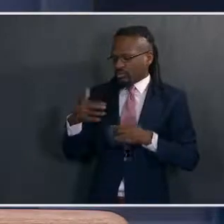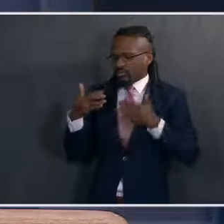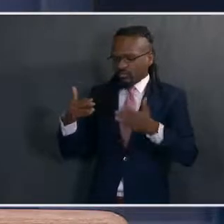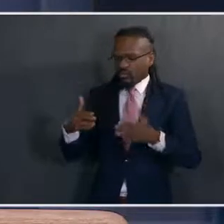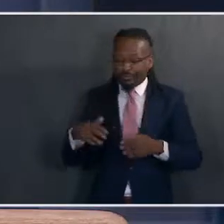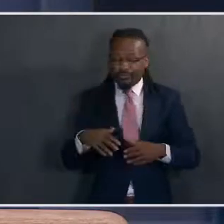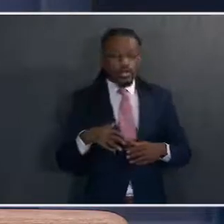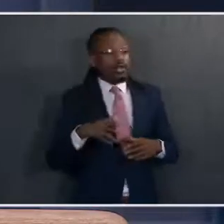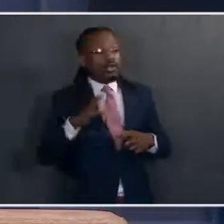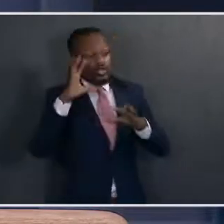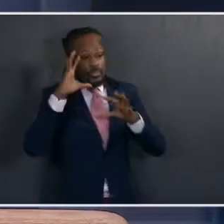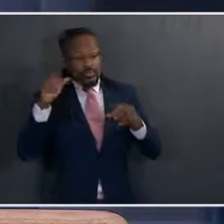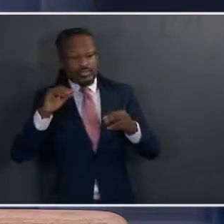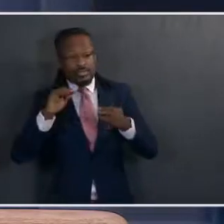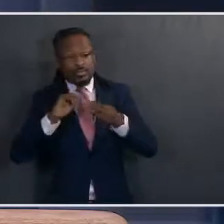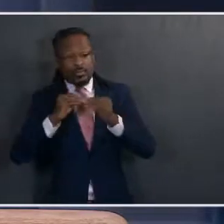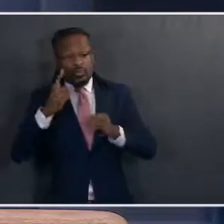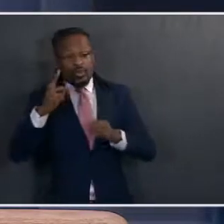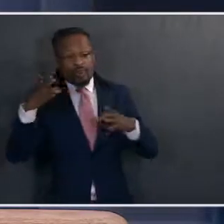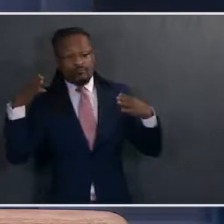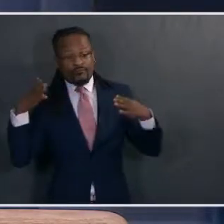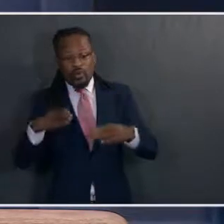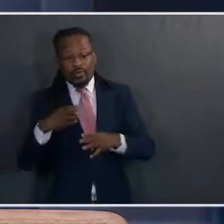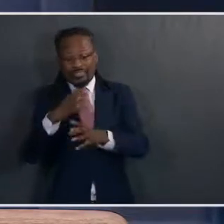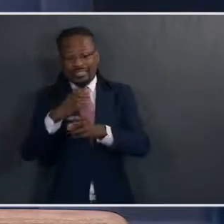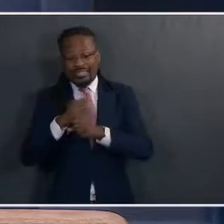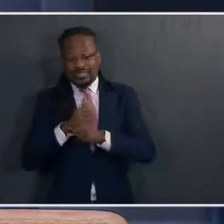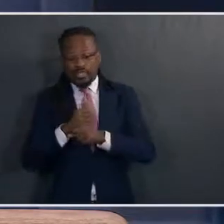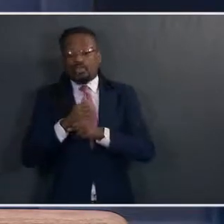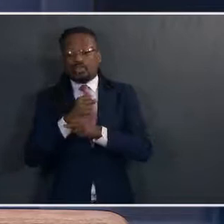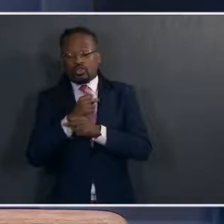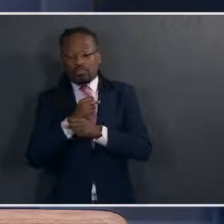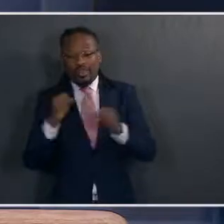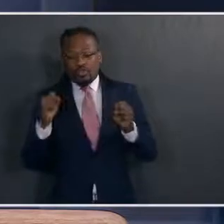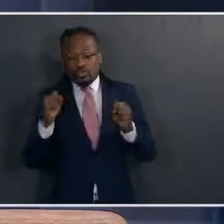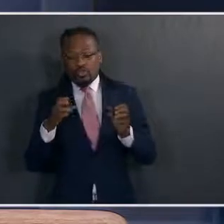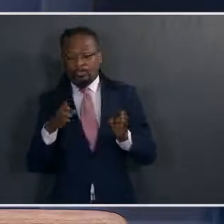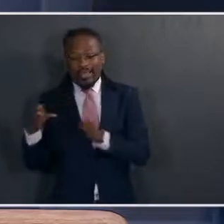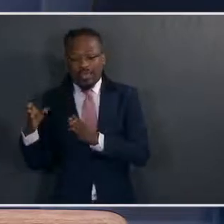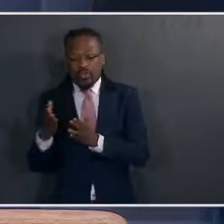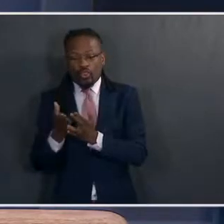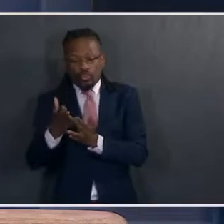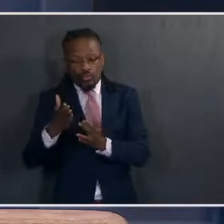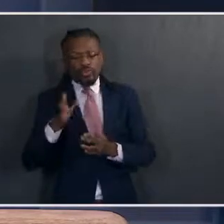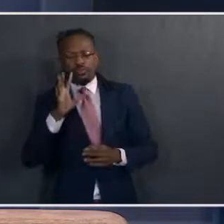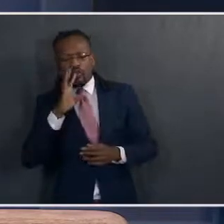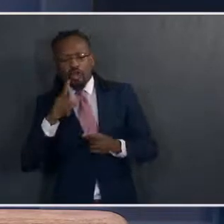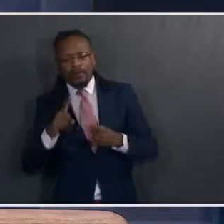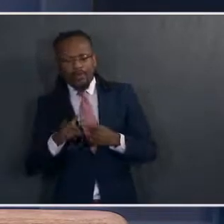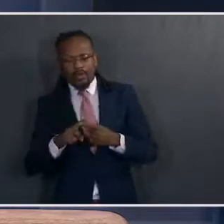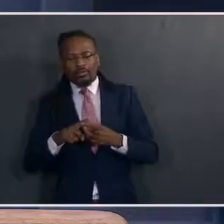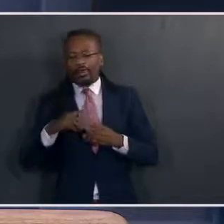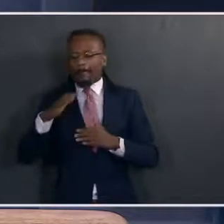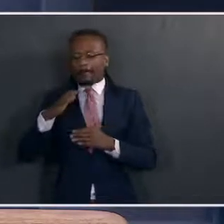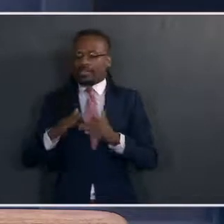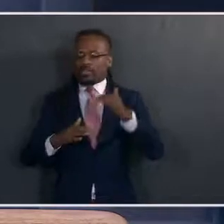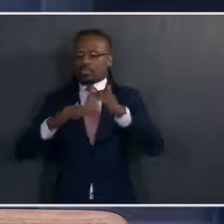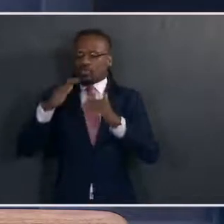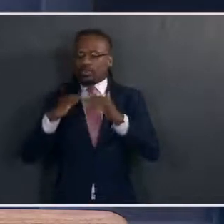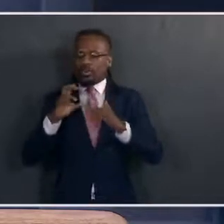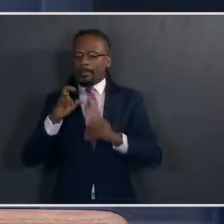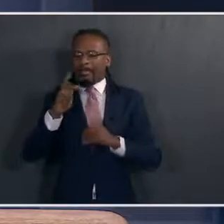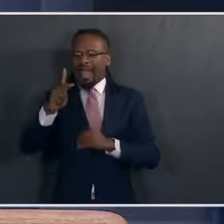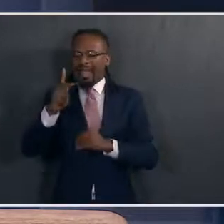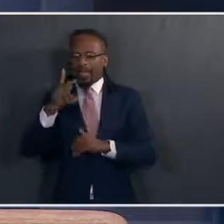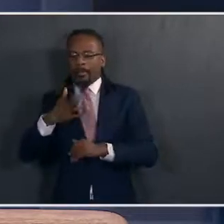number one focus, though, remains getting the American Rescue Plan through. He's also going to talk more about a Build Back Better plan as we get